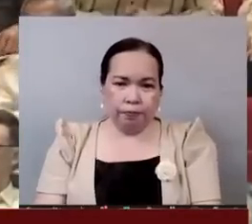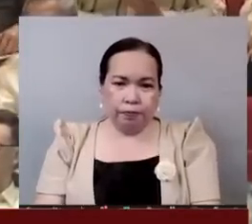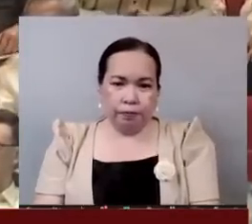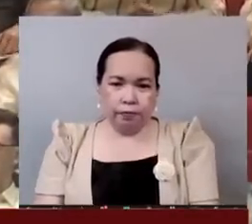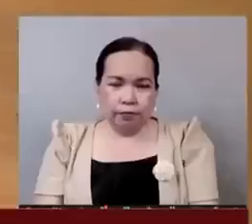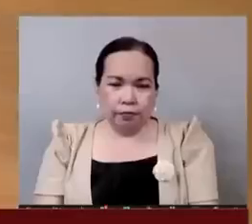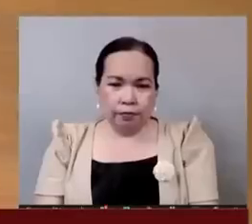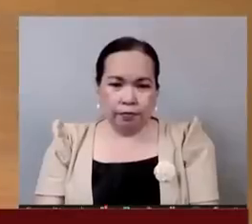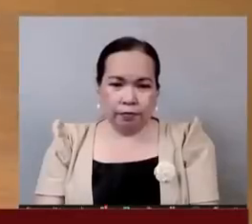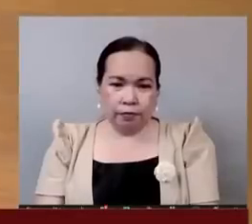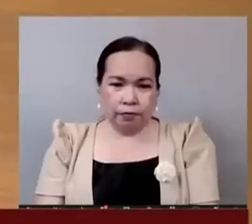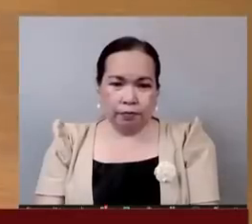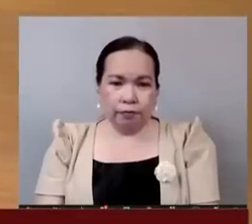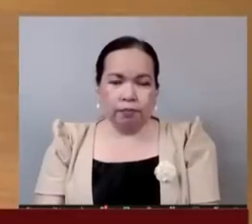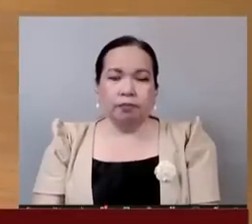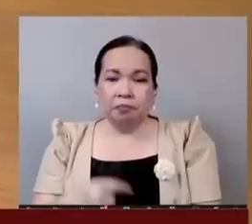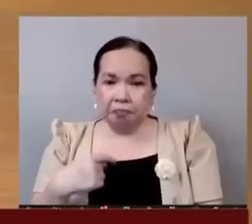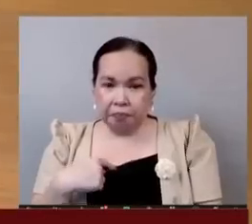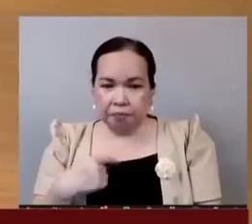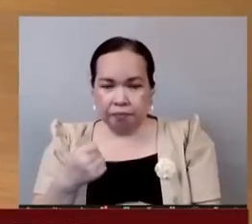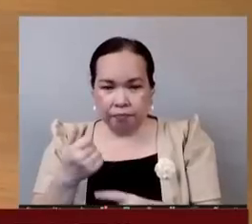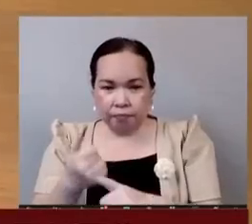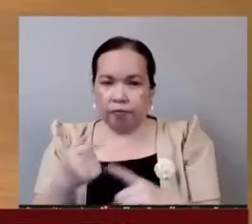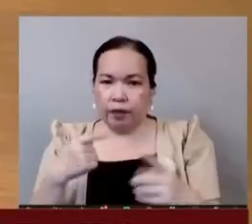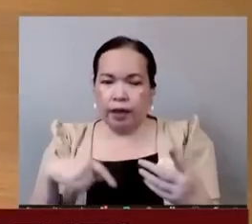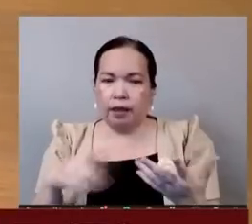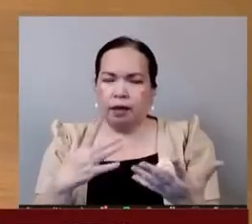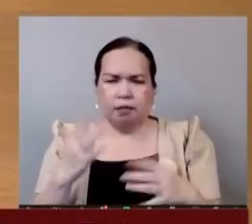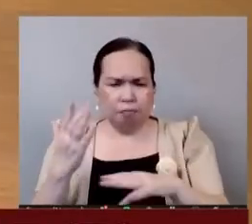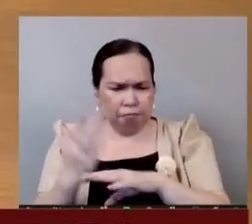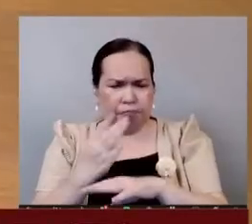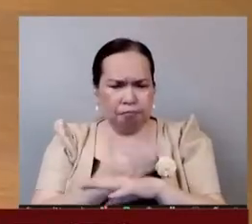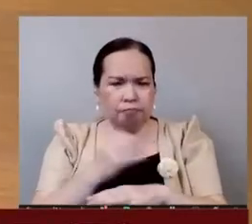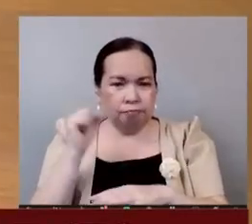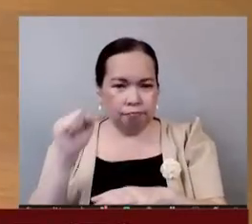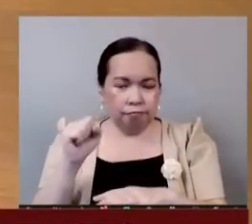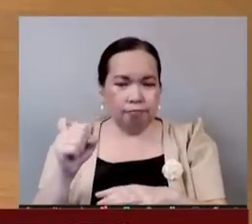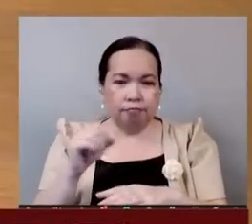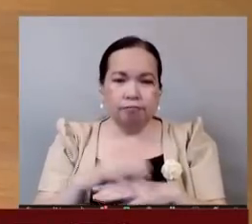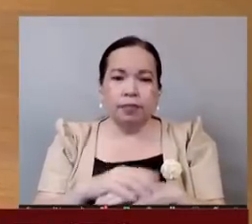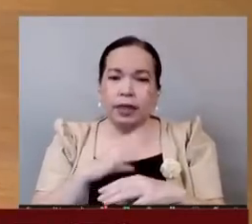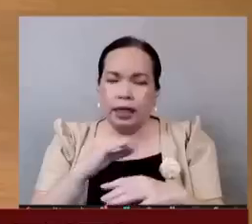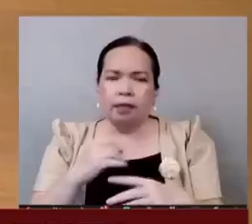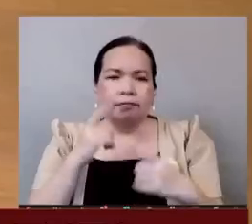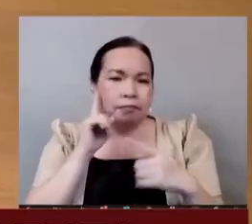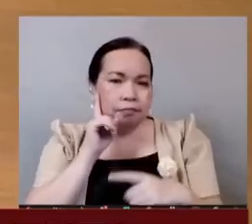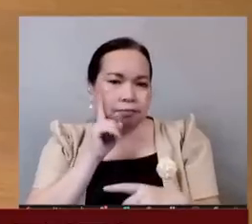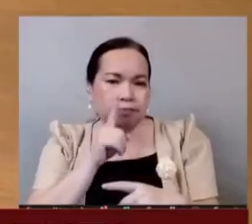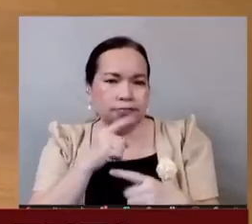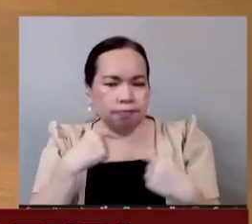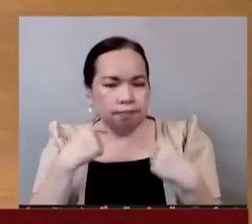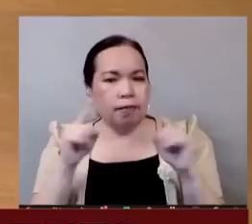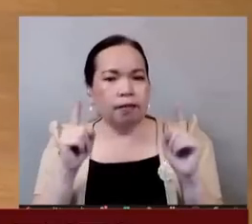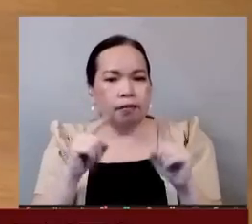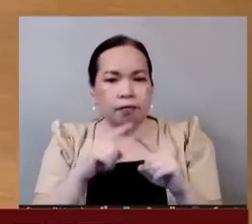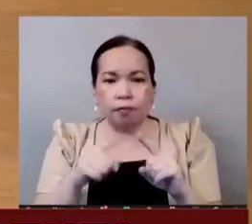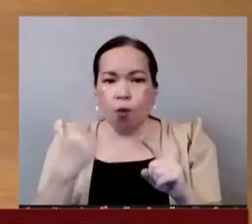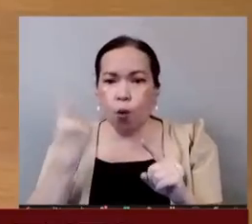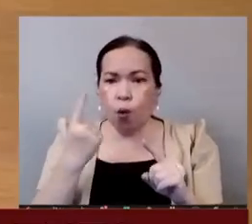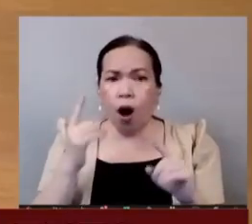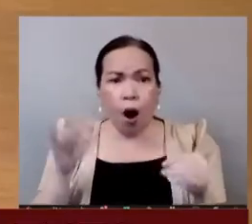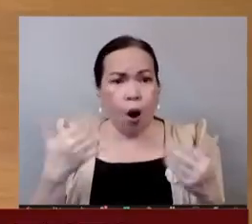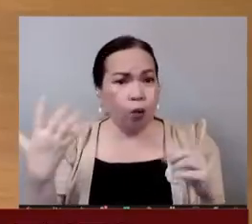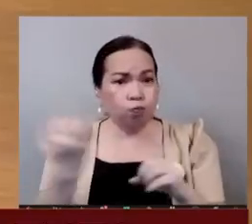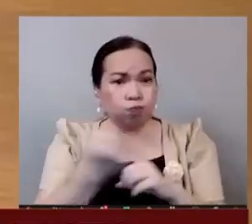It will be self-governing, it will be progressive, and it will be effective. But this was only made possible because